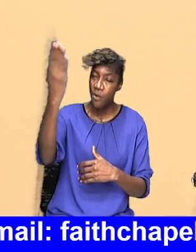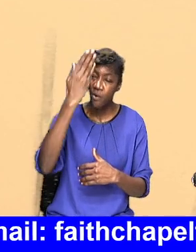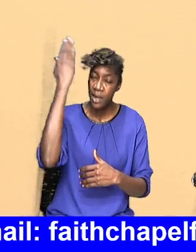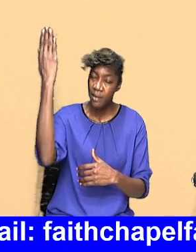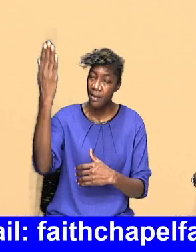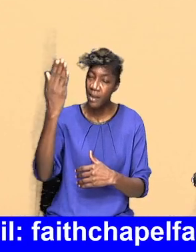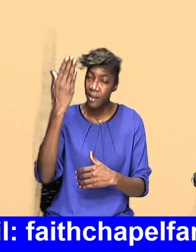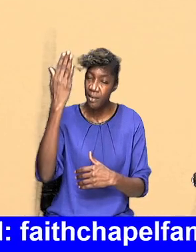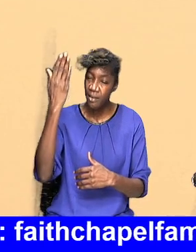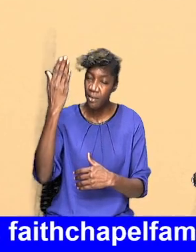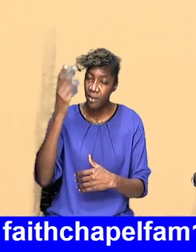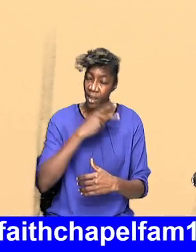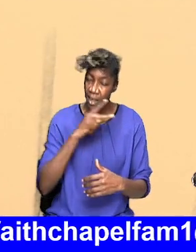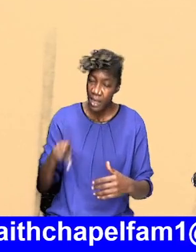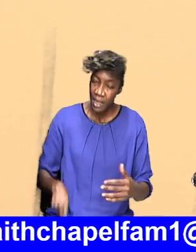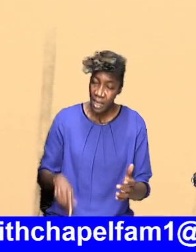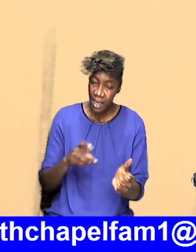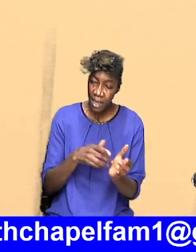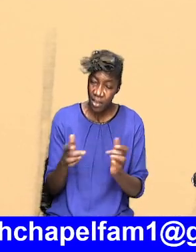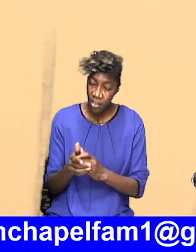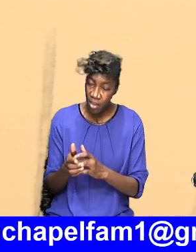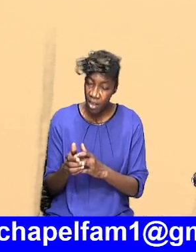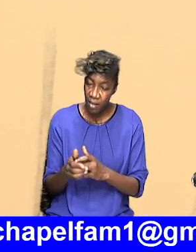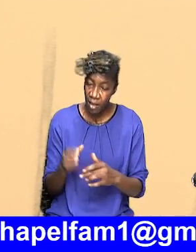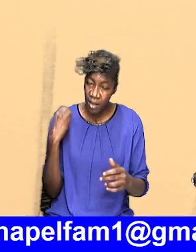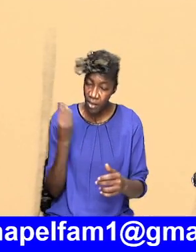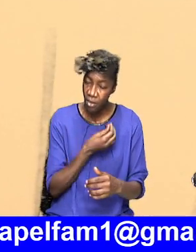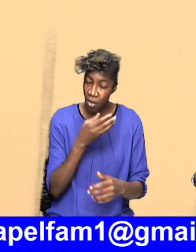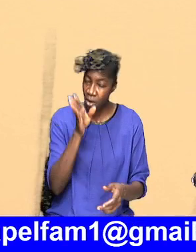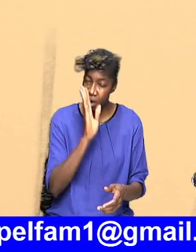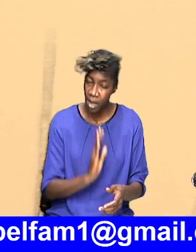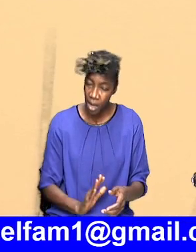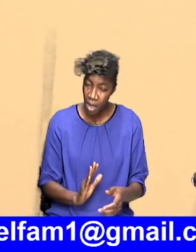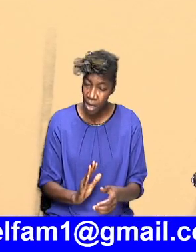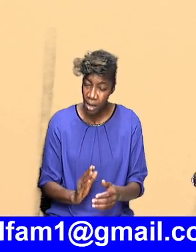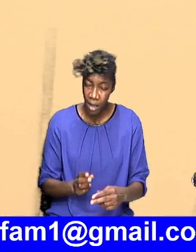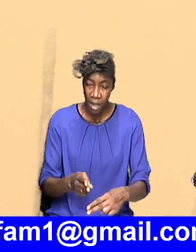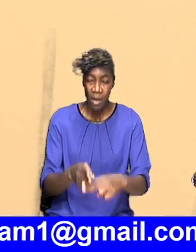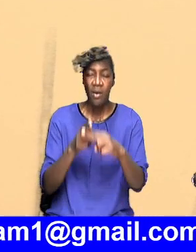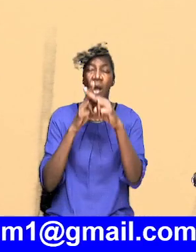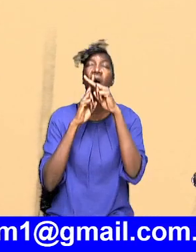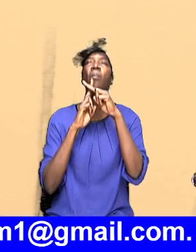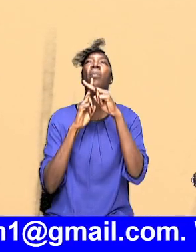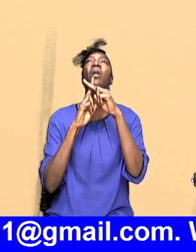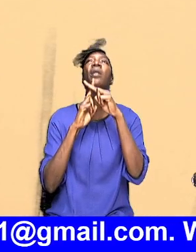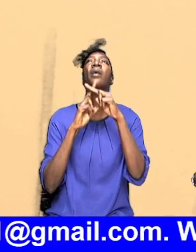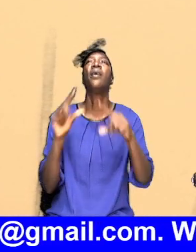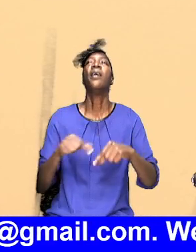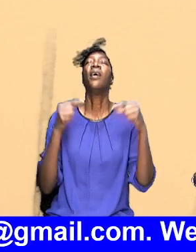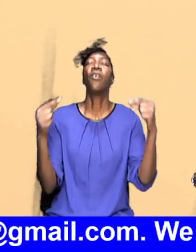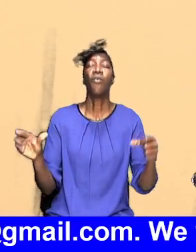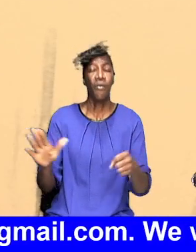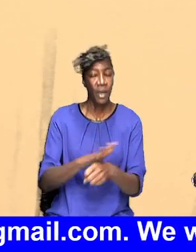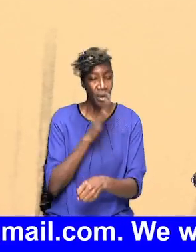of King Jesus, in the presence of our God. God, we are humbled and we are